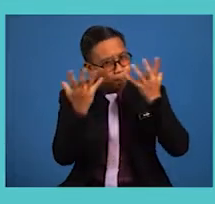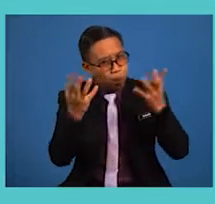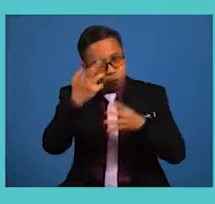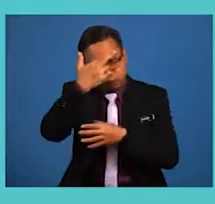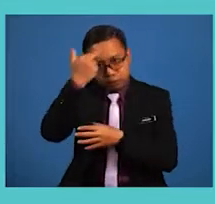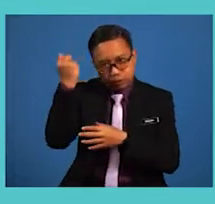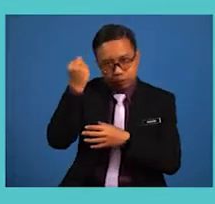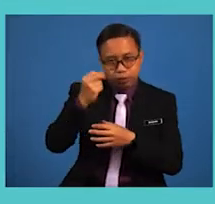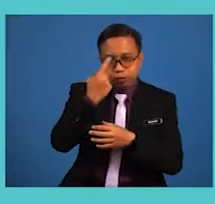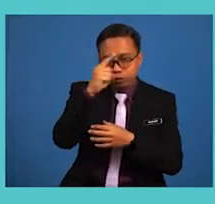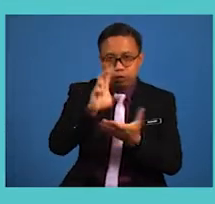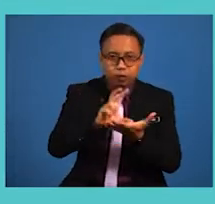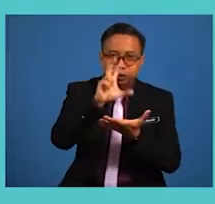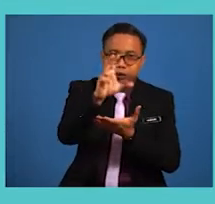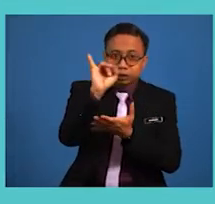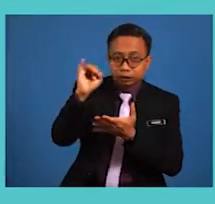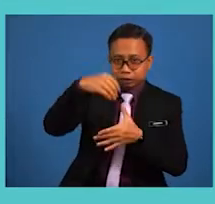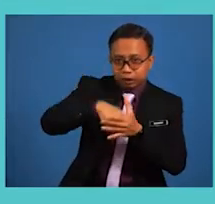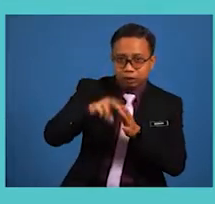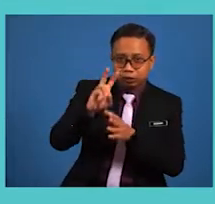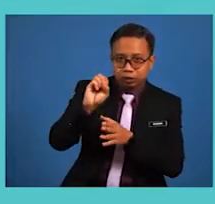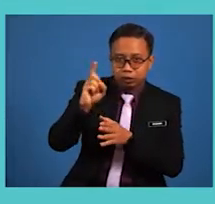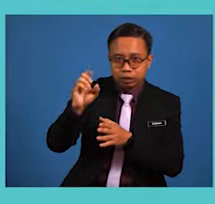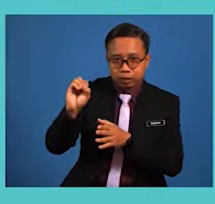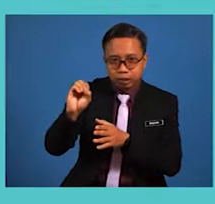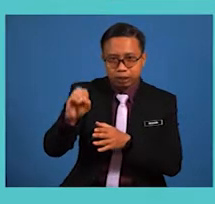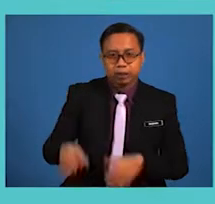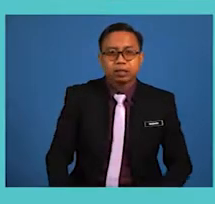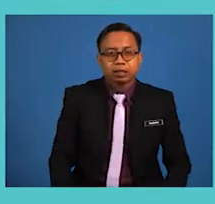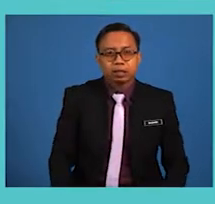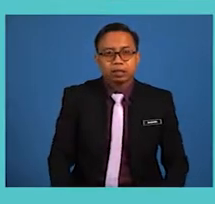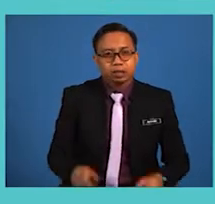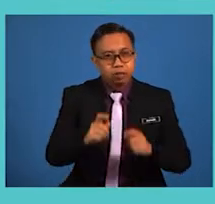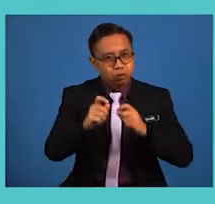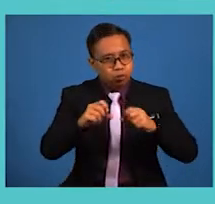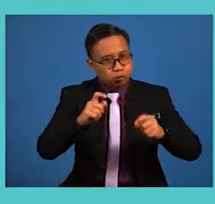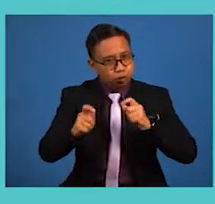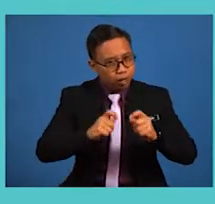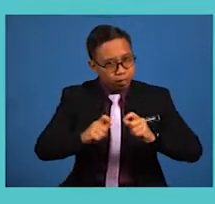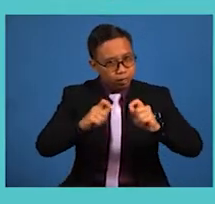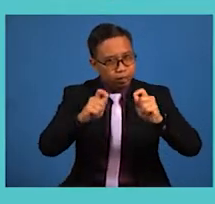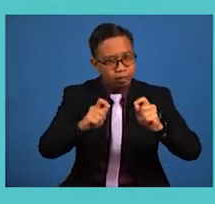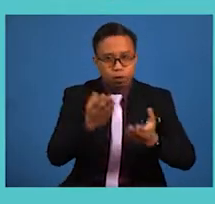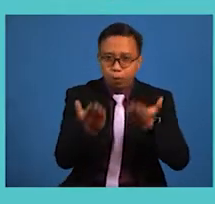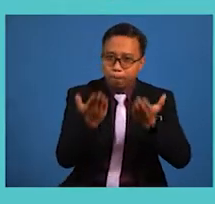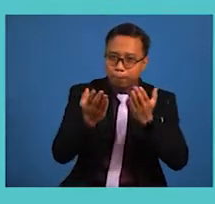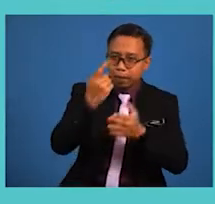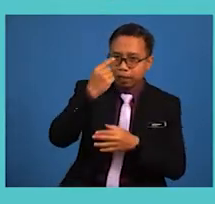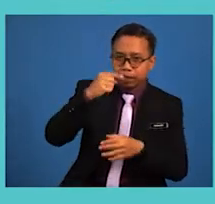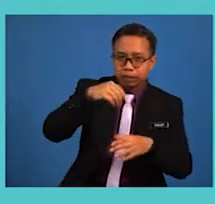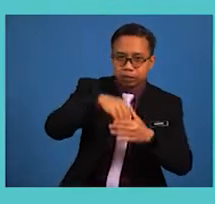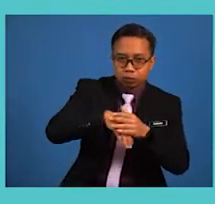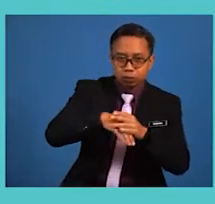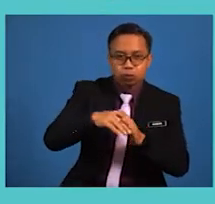investing in 2010 in bracket 4, more is a trend word to show comparison